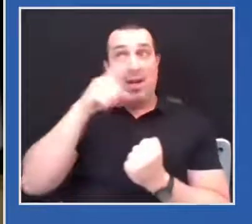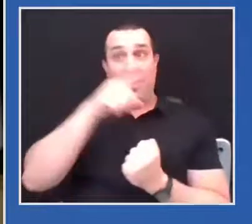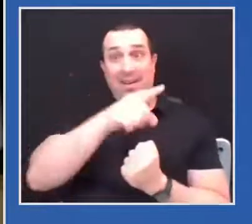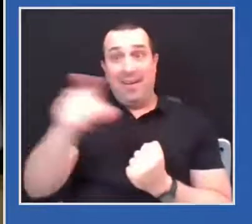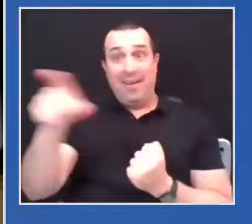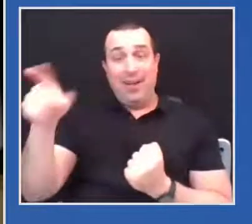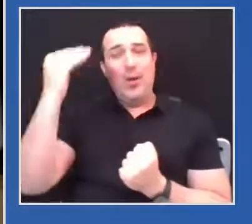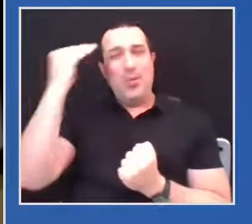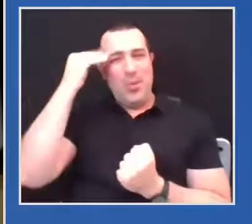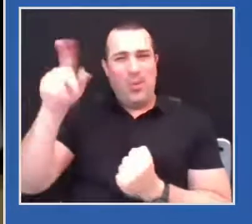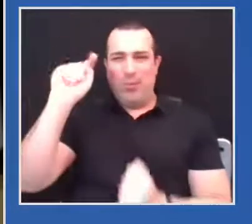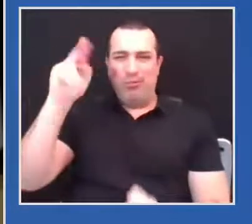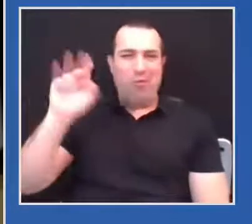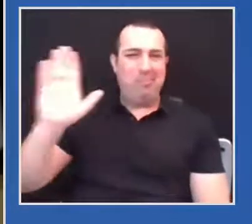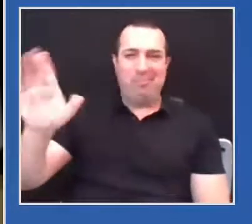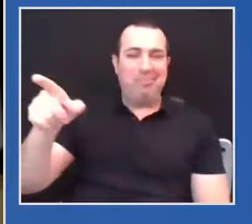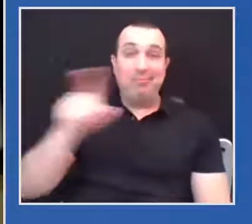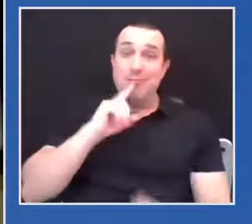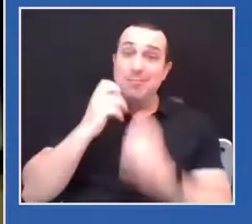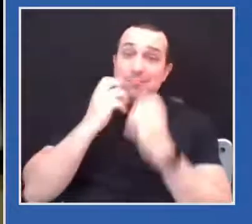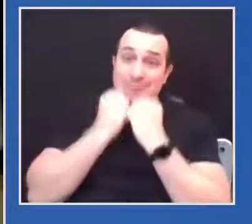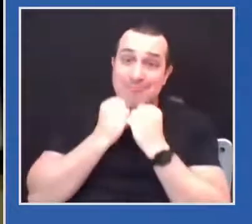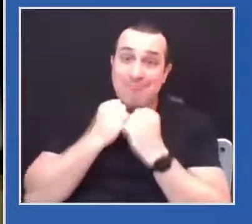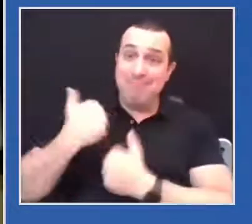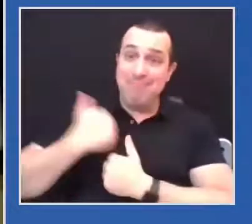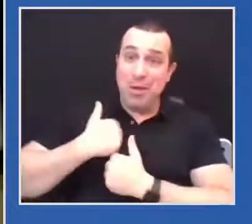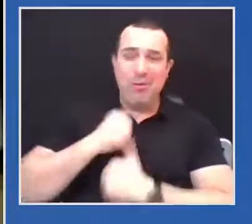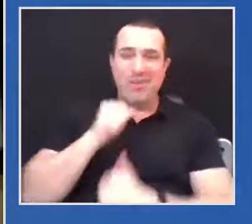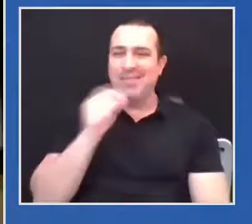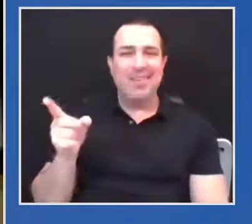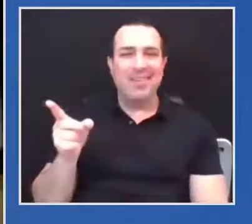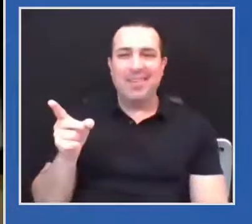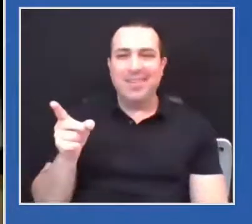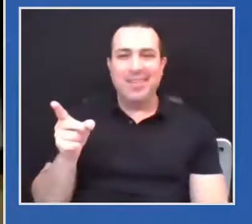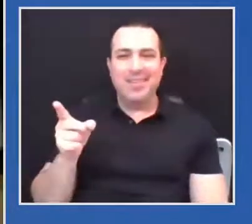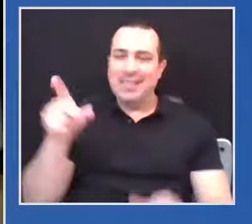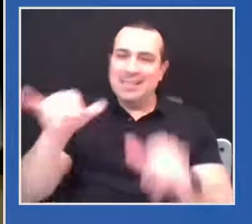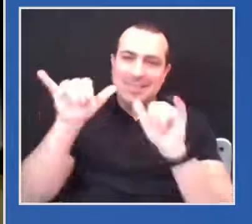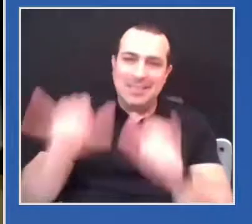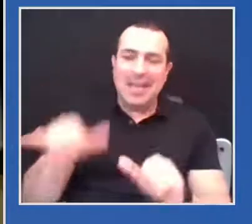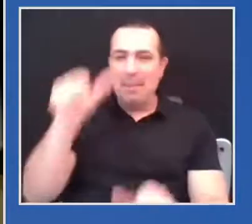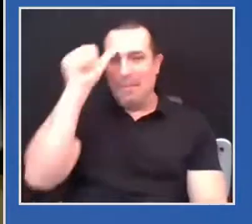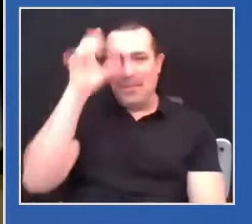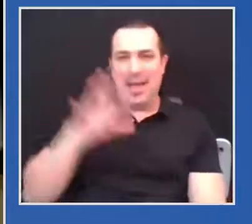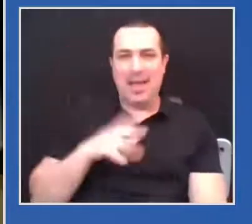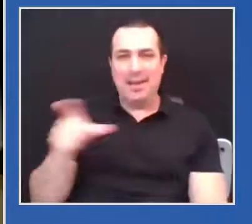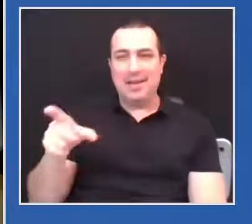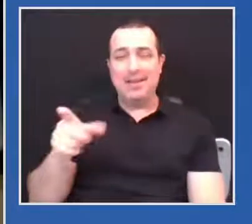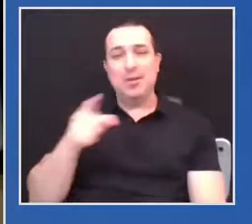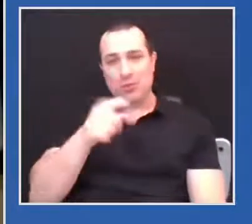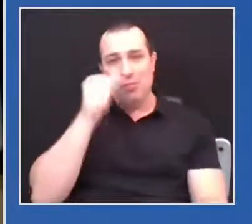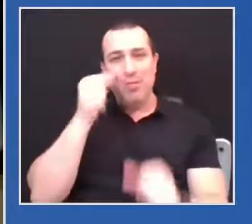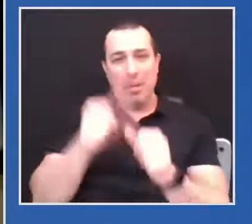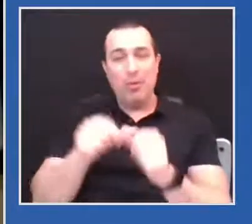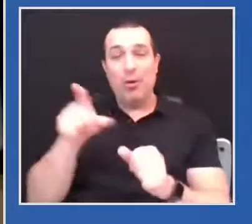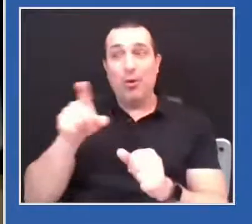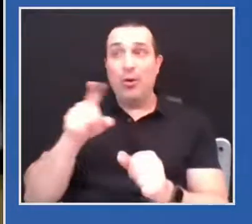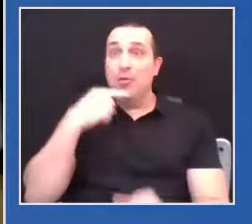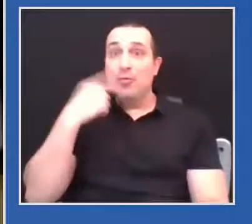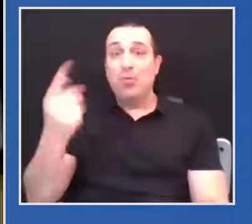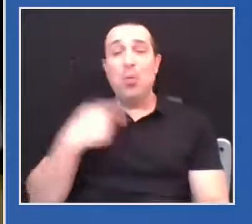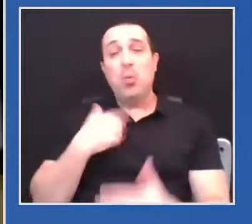attitude he's brought toward this whole crisis. This is the same man, you may remember, when he was told we were